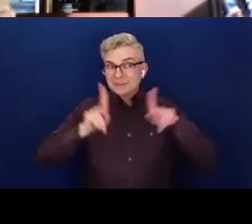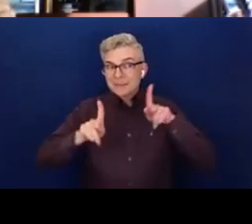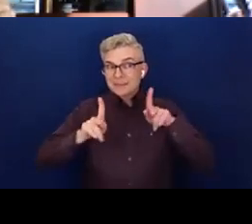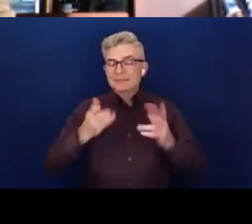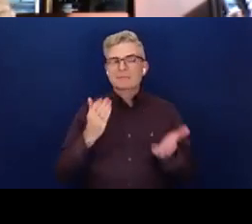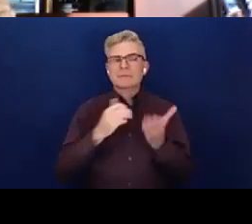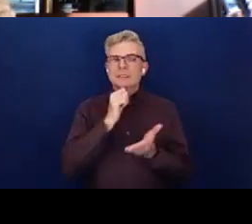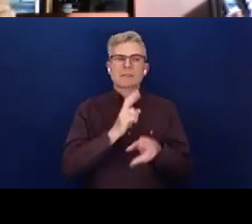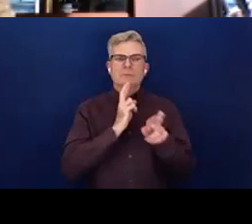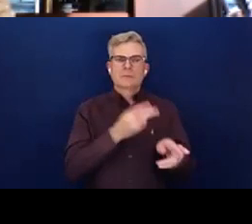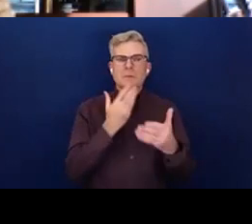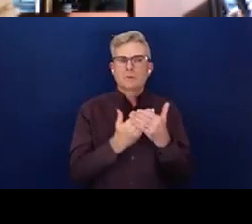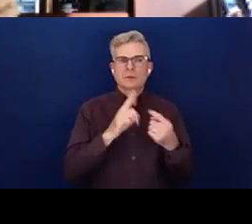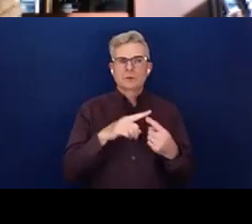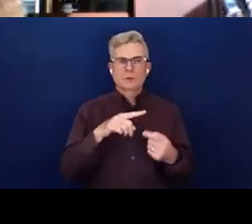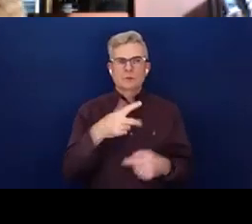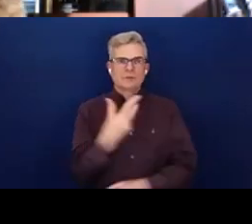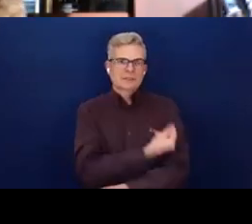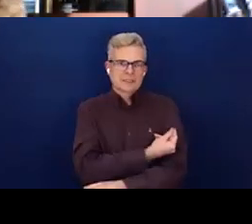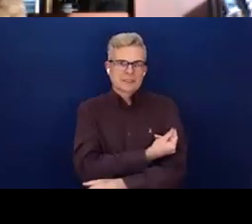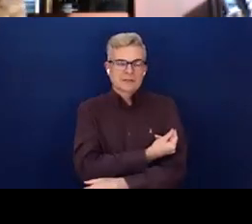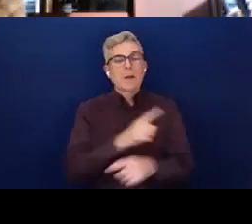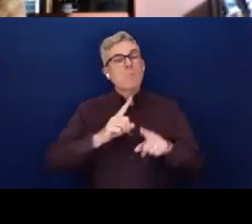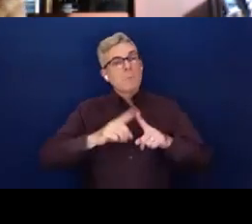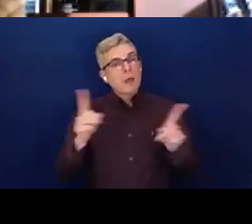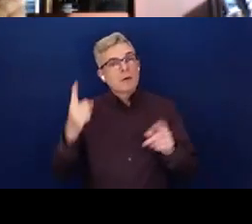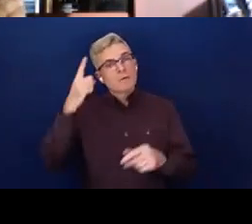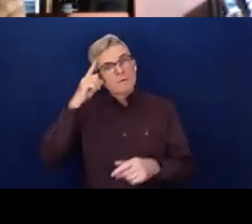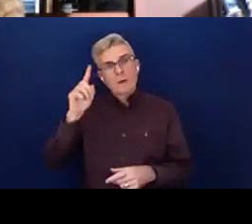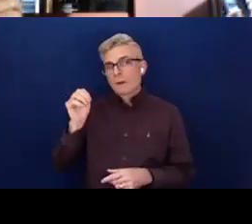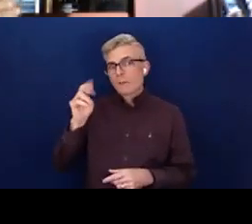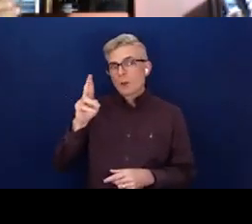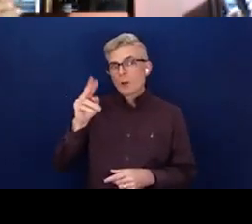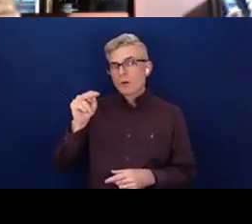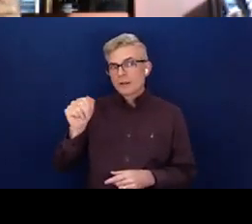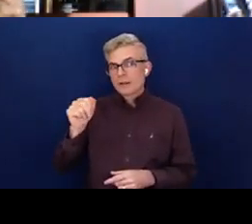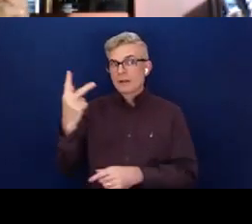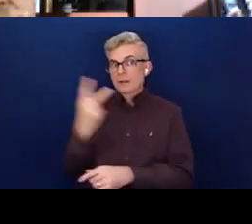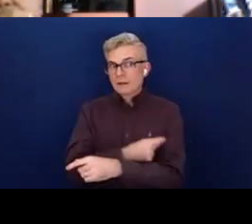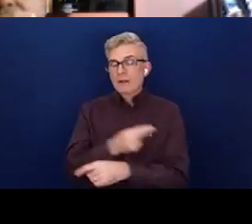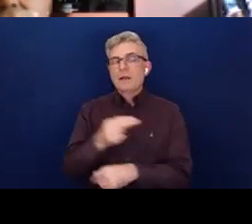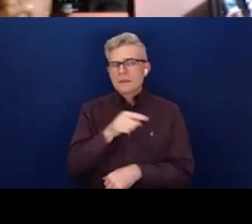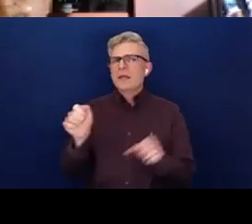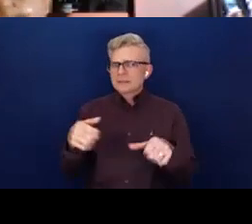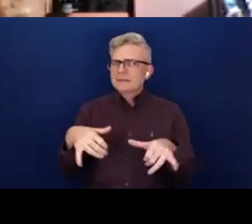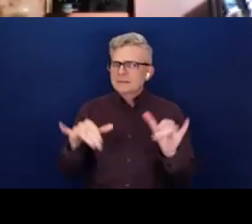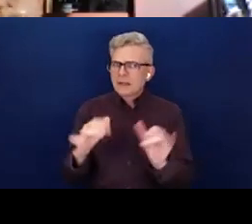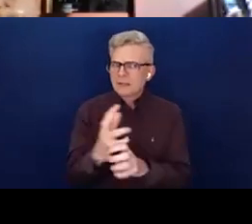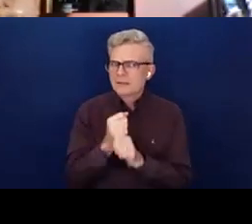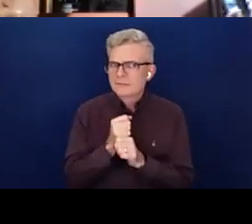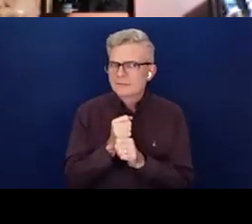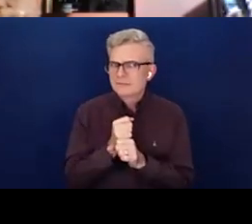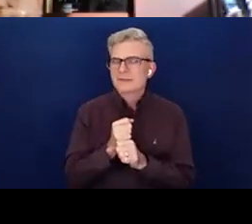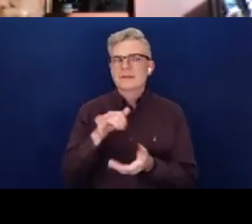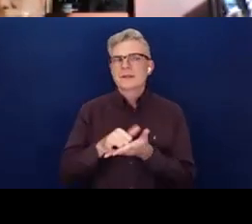mRNA vaccine, they may still receive it because it can still be helpful. With some of